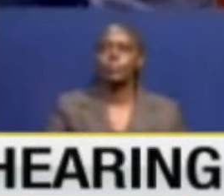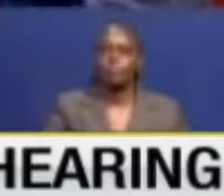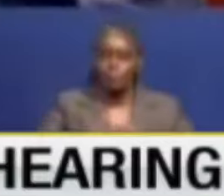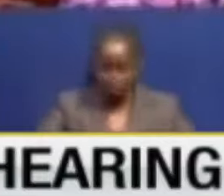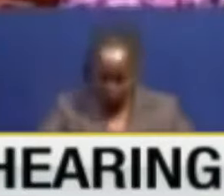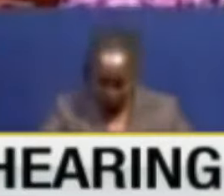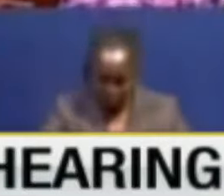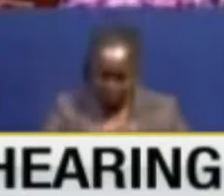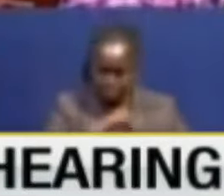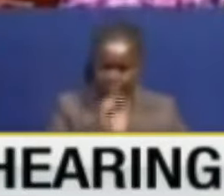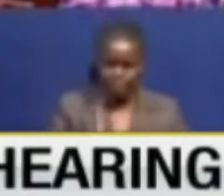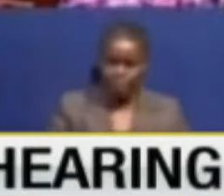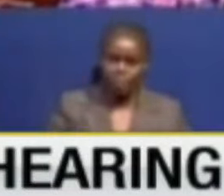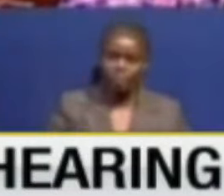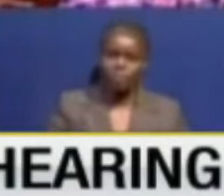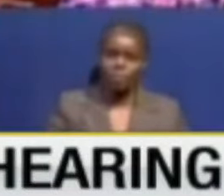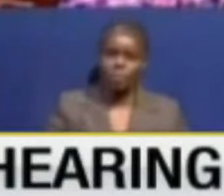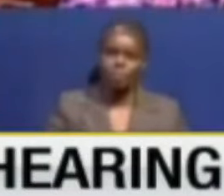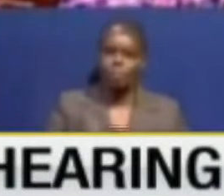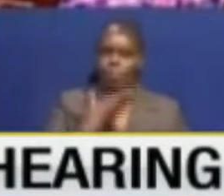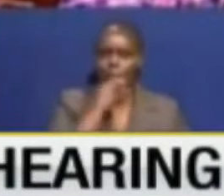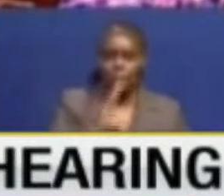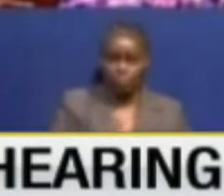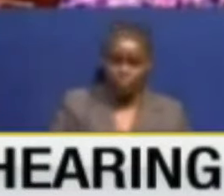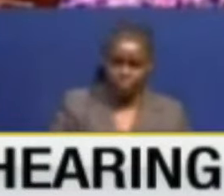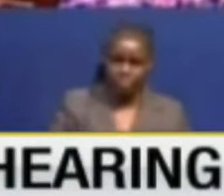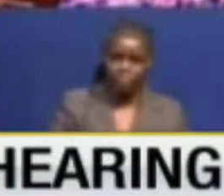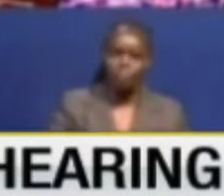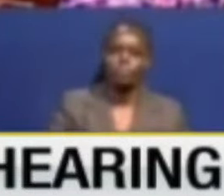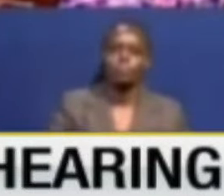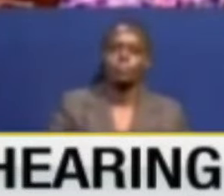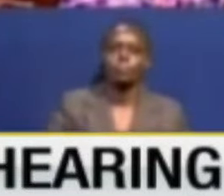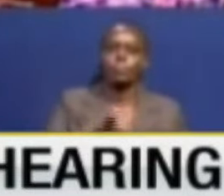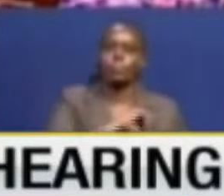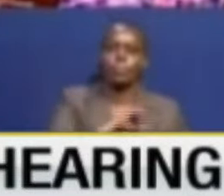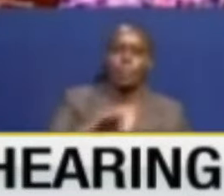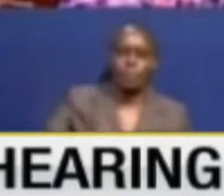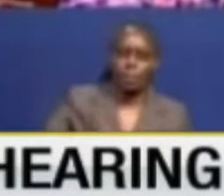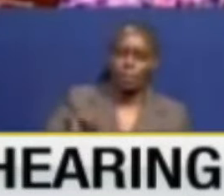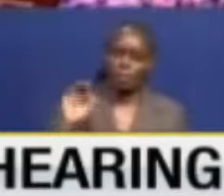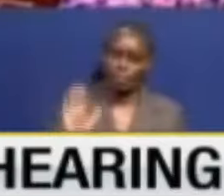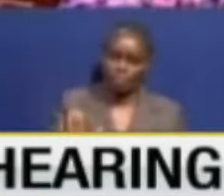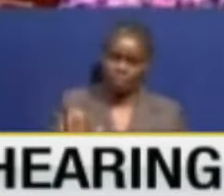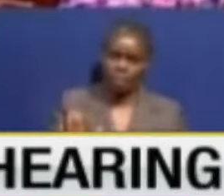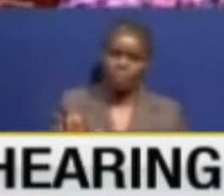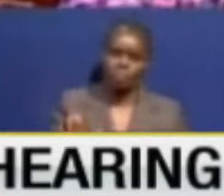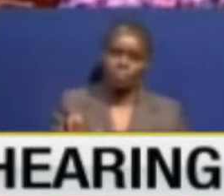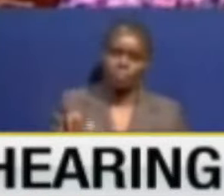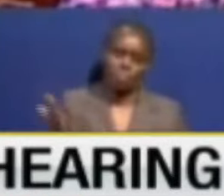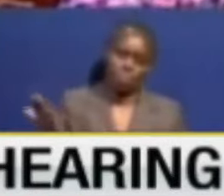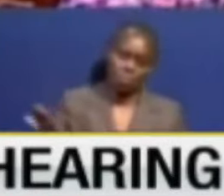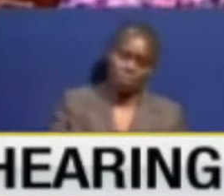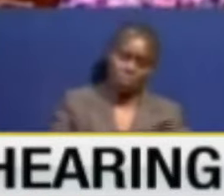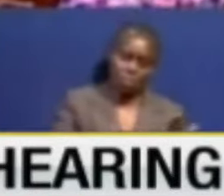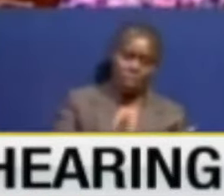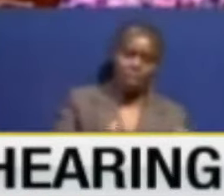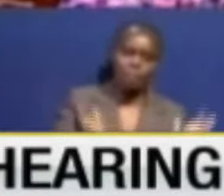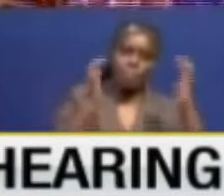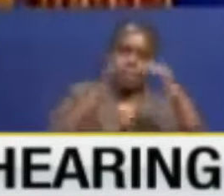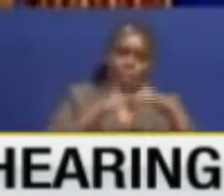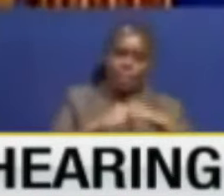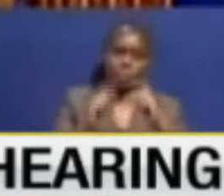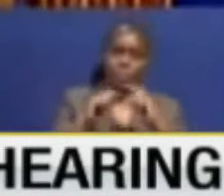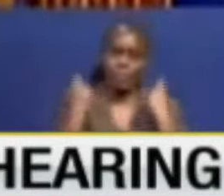Honorable senators, ladies and gentlemen, on behalf of the Senate, I welcome the County Assembly